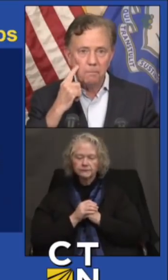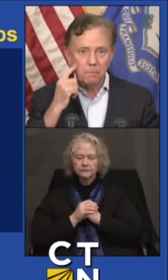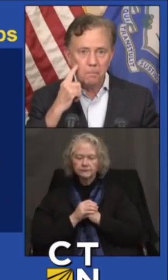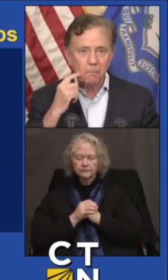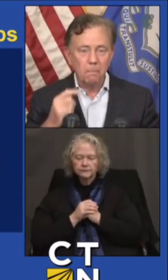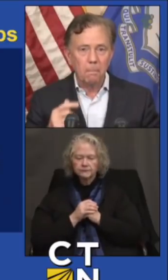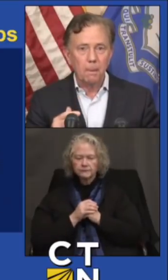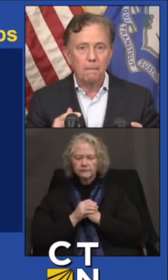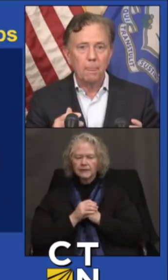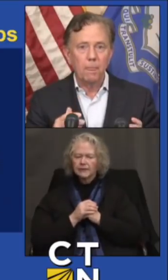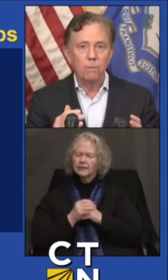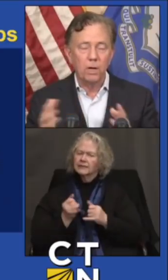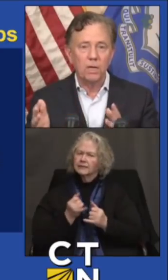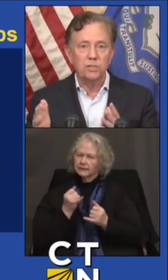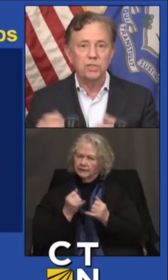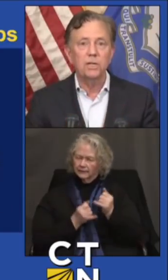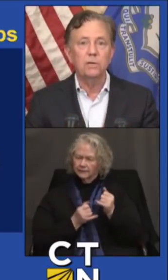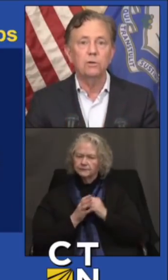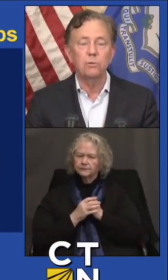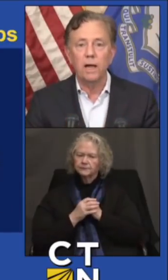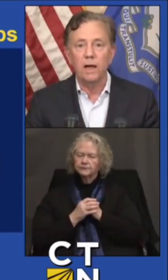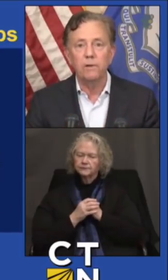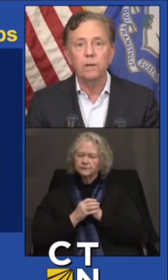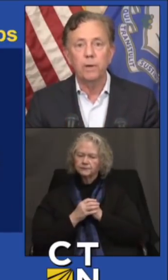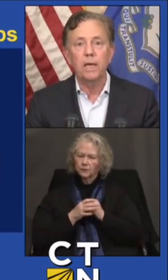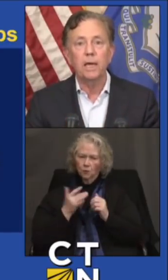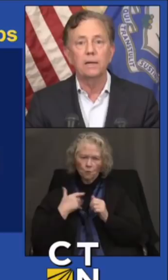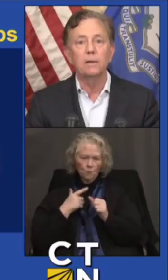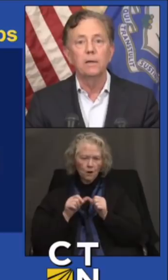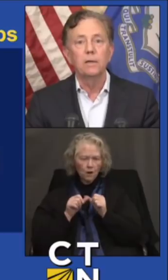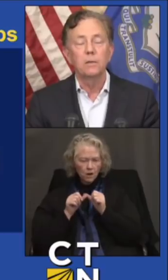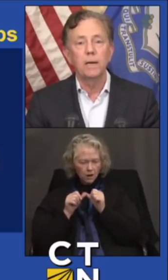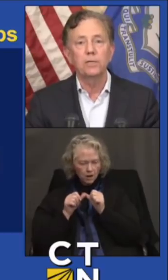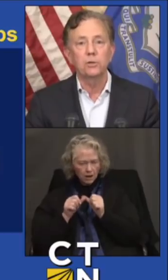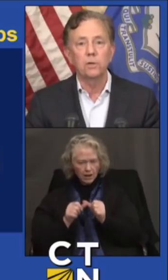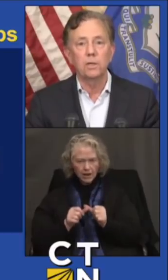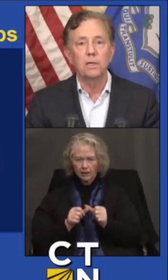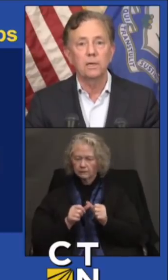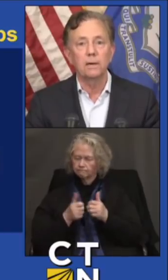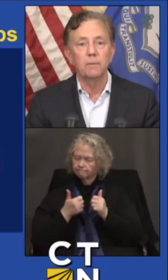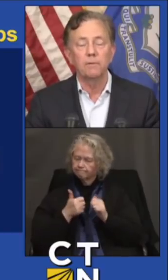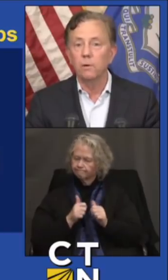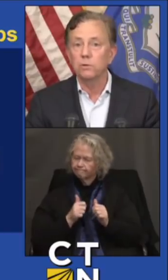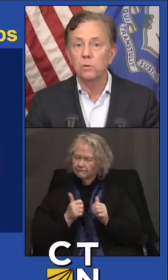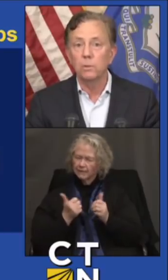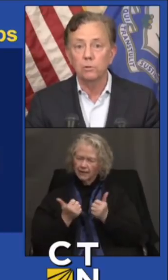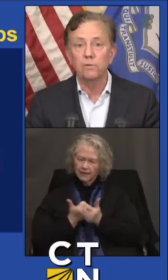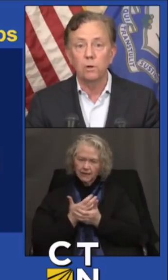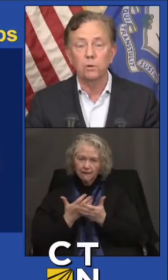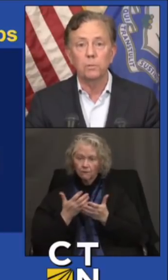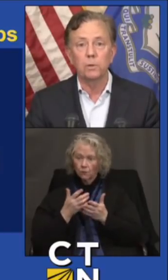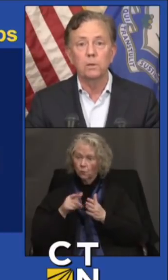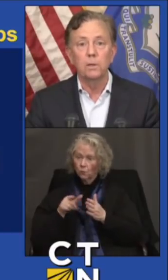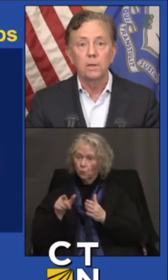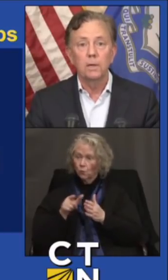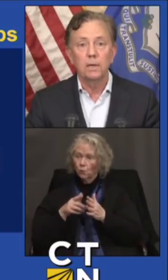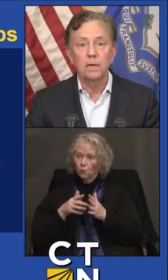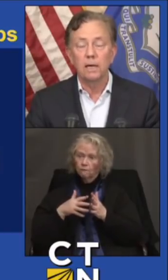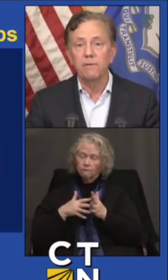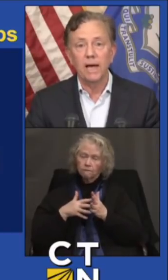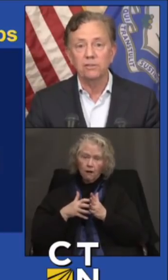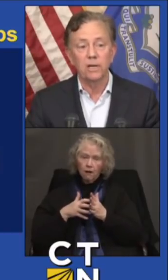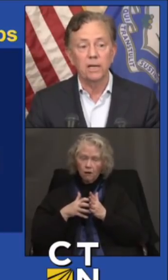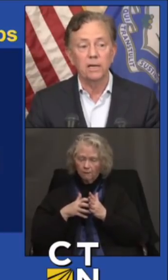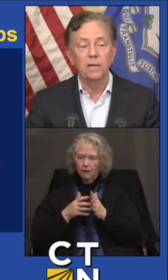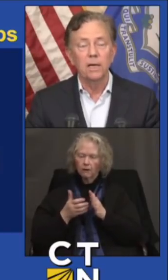Finally, we're going to continue to do everything we can to make sure that the folks who are most vulnerable